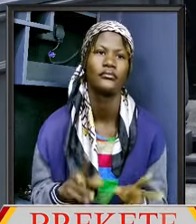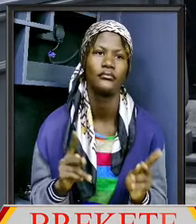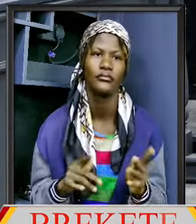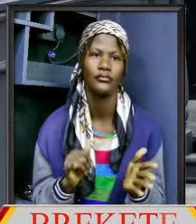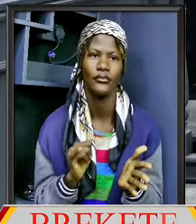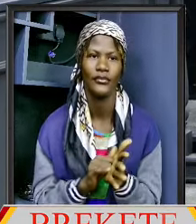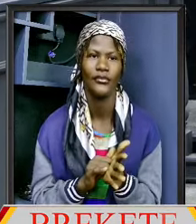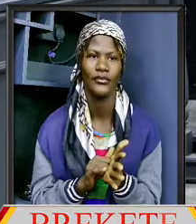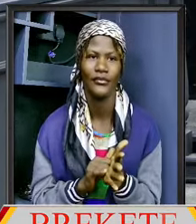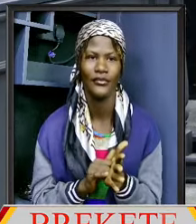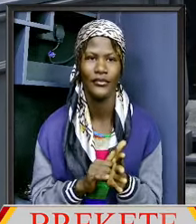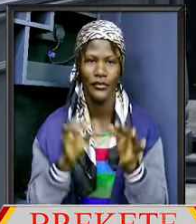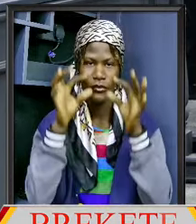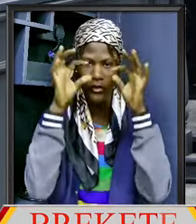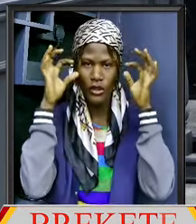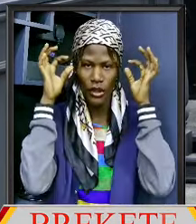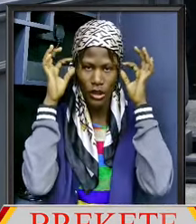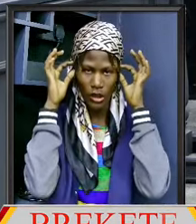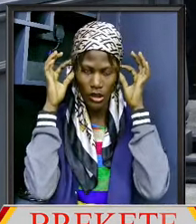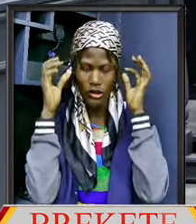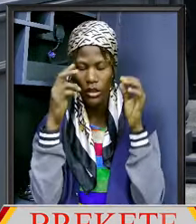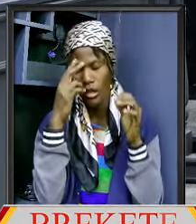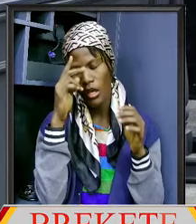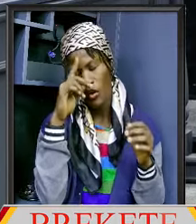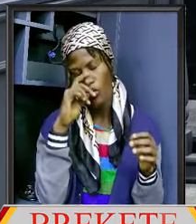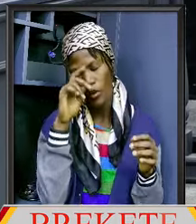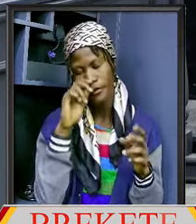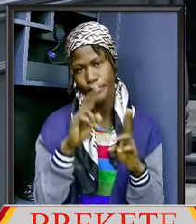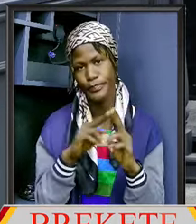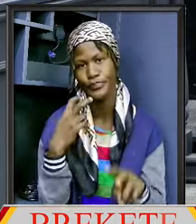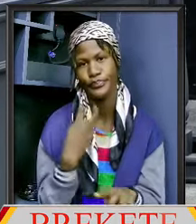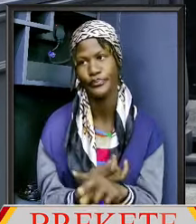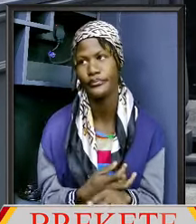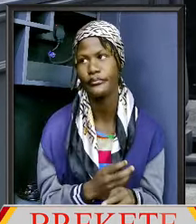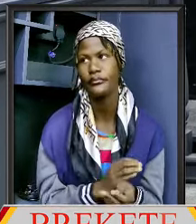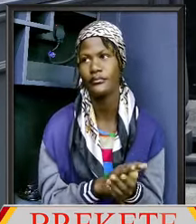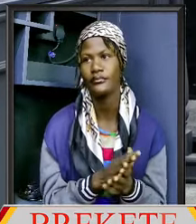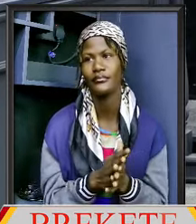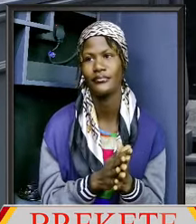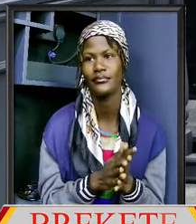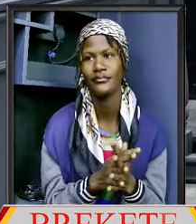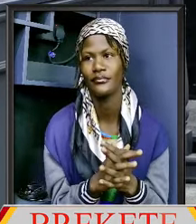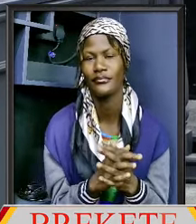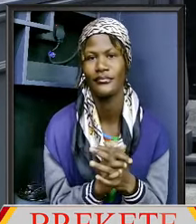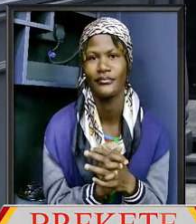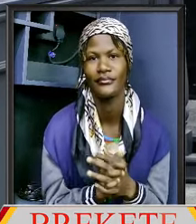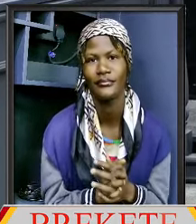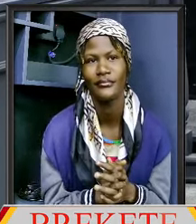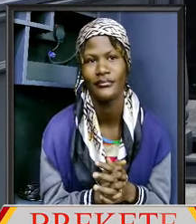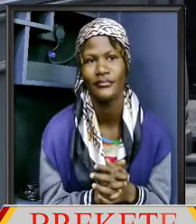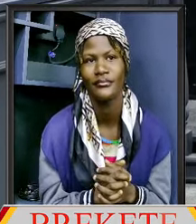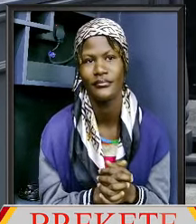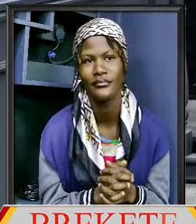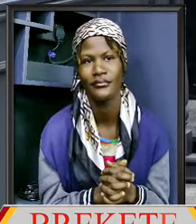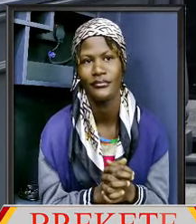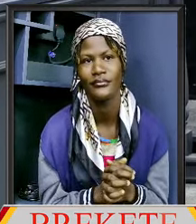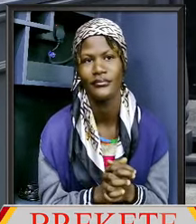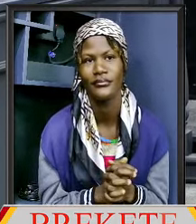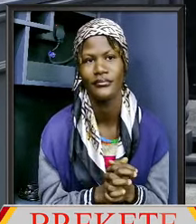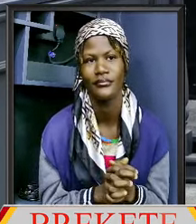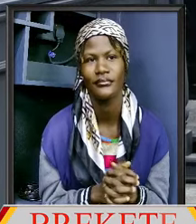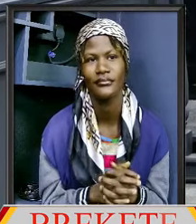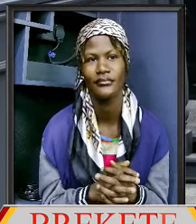who wear glasses, they get sense well, well. They intelligent. Just look there. Look the other one here. I don't mention anybody here. Anyway,